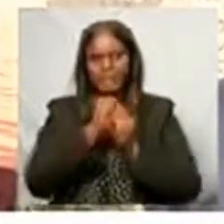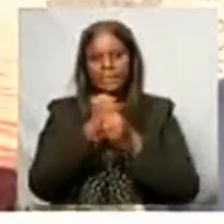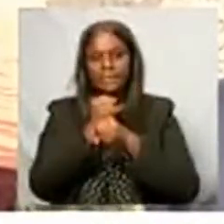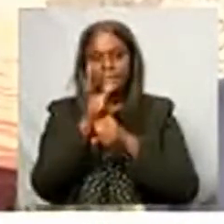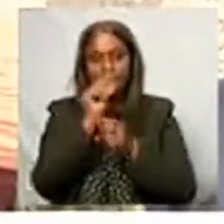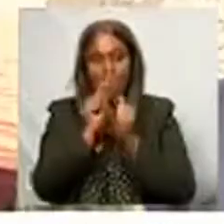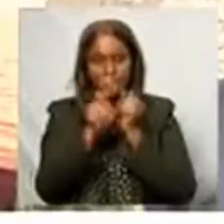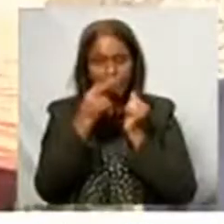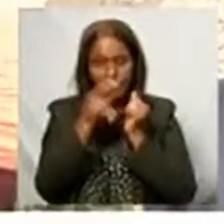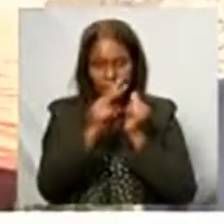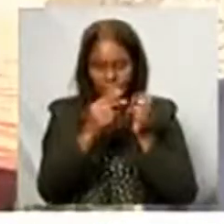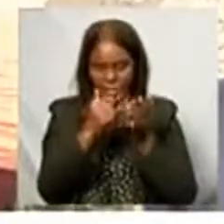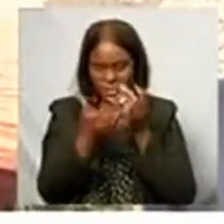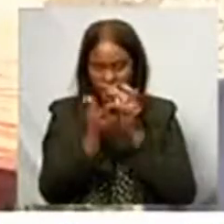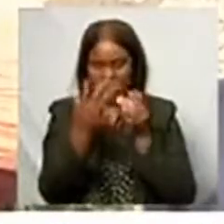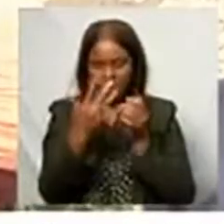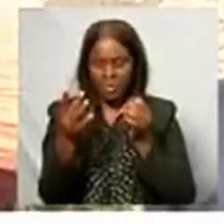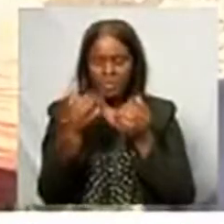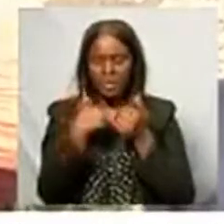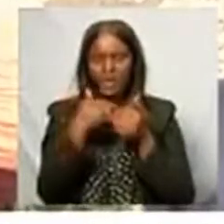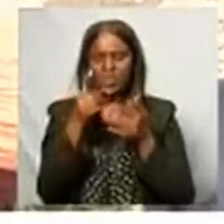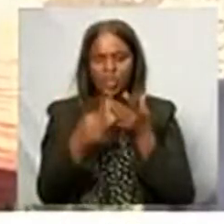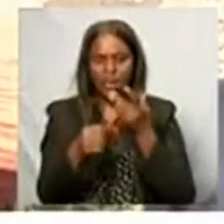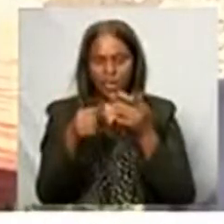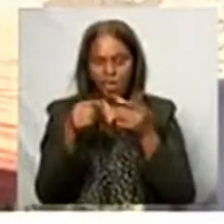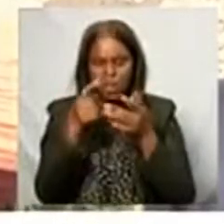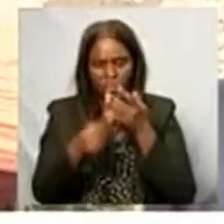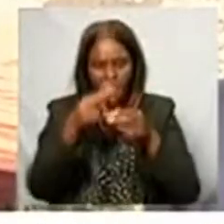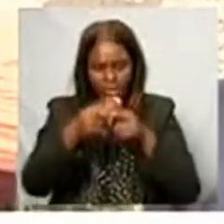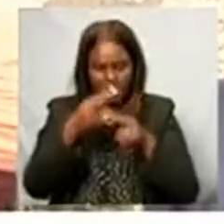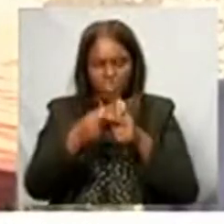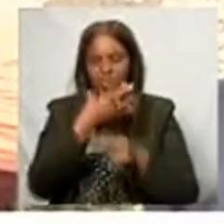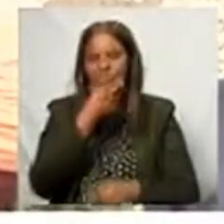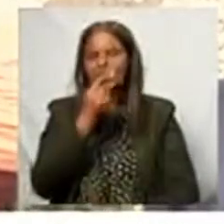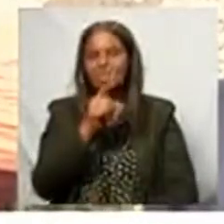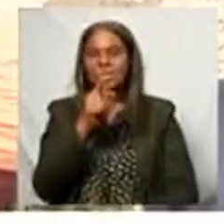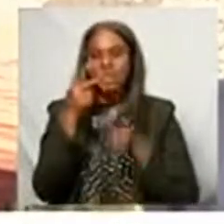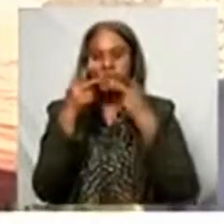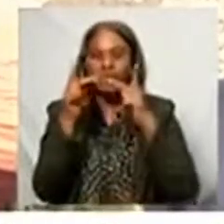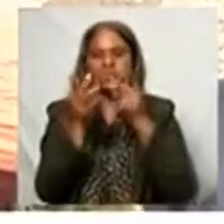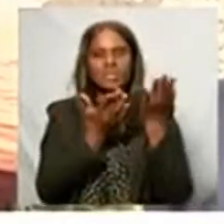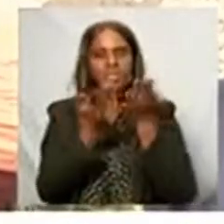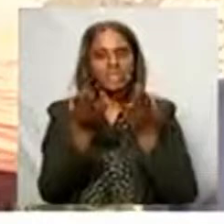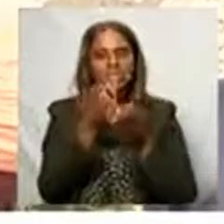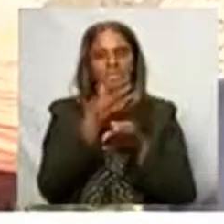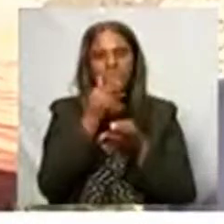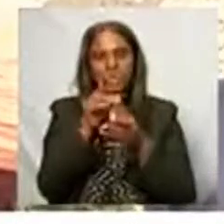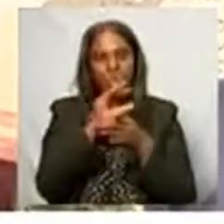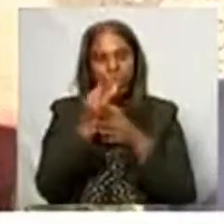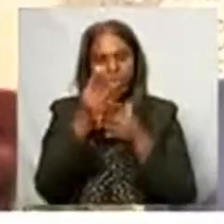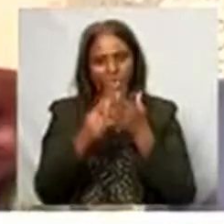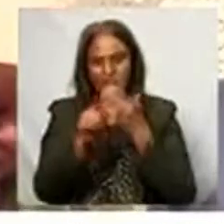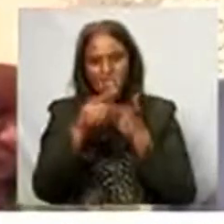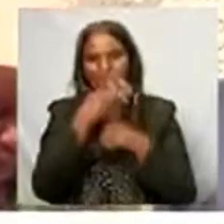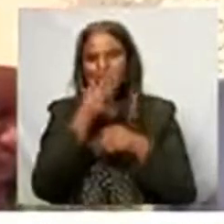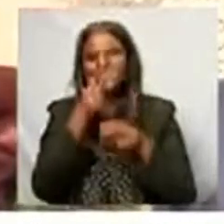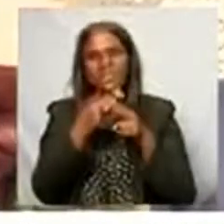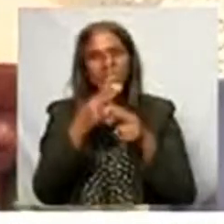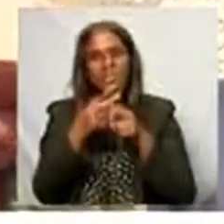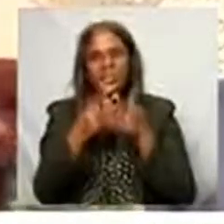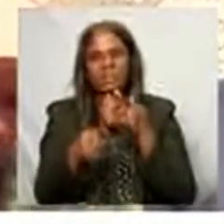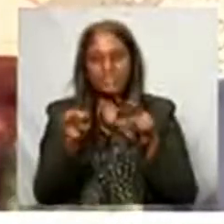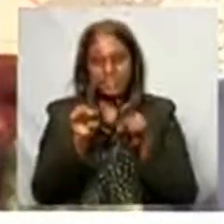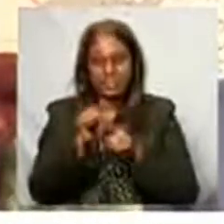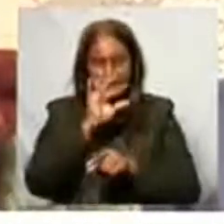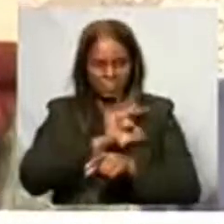looking at some of these things to harmonize. What do you call that commission? It's a Public Service Commission? Or what is that commission? The